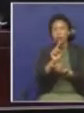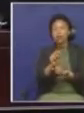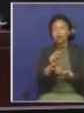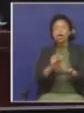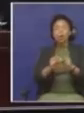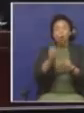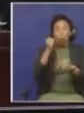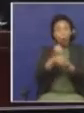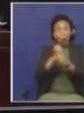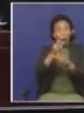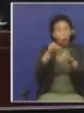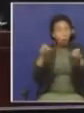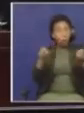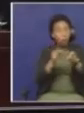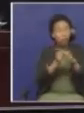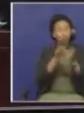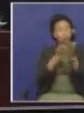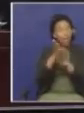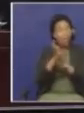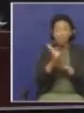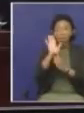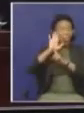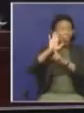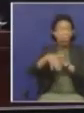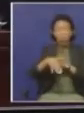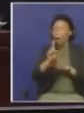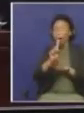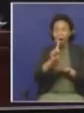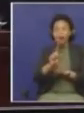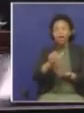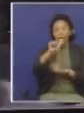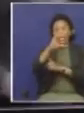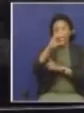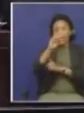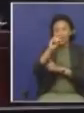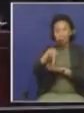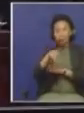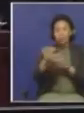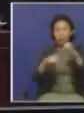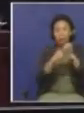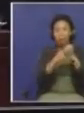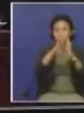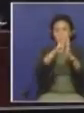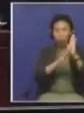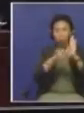not undermined. The ACDP will support this bill. I thank you. Thank you very much, Honorable Swart.